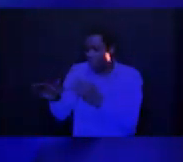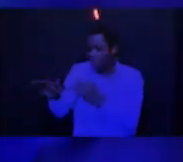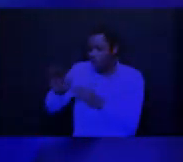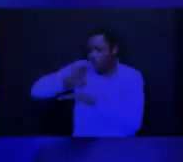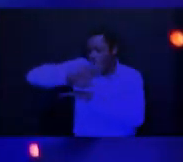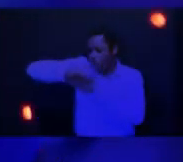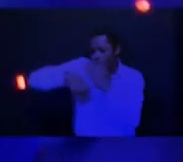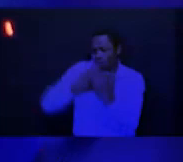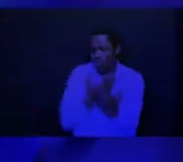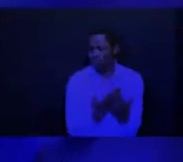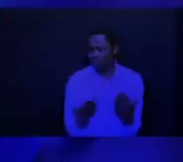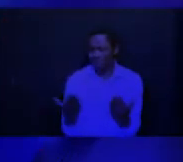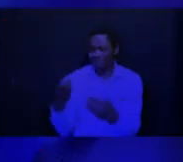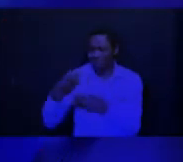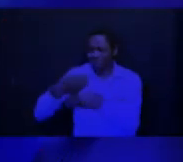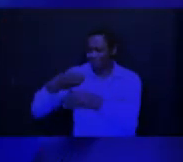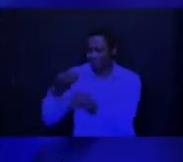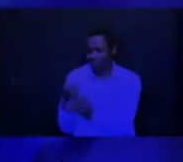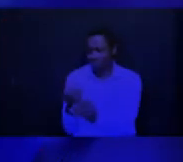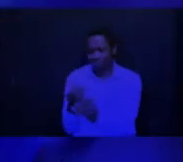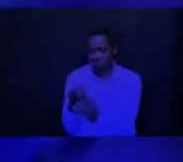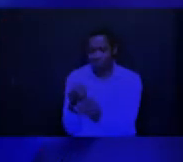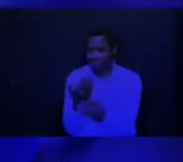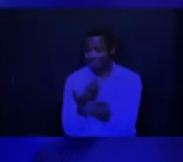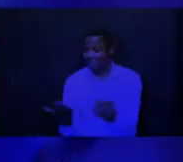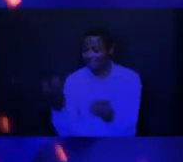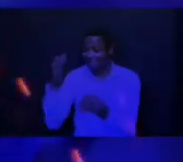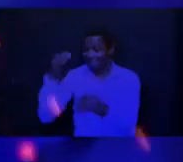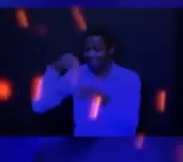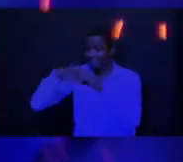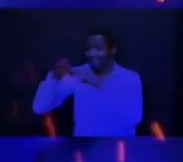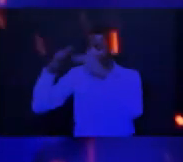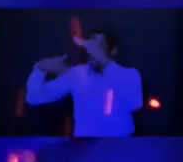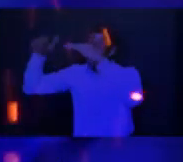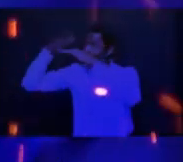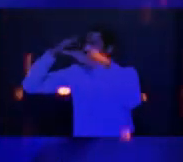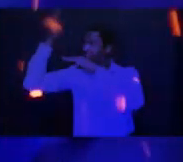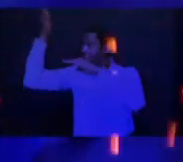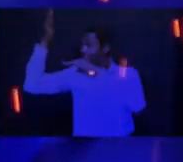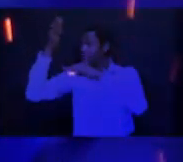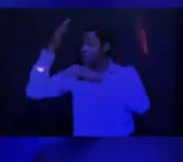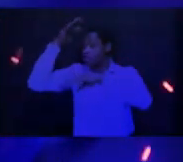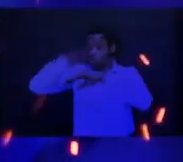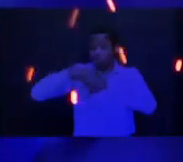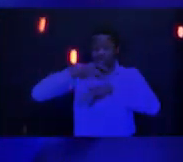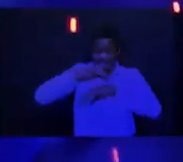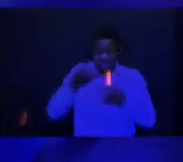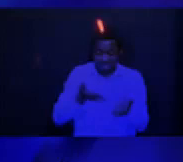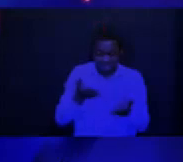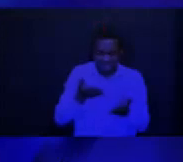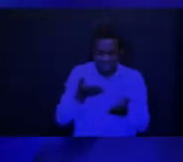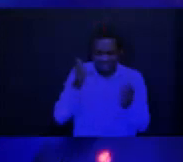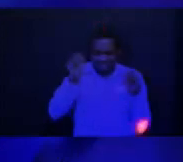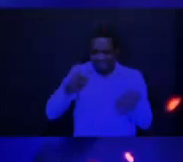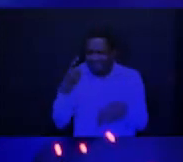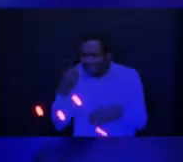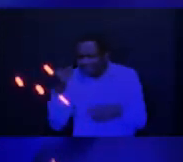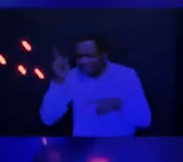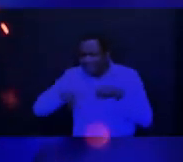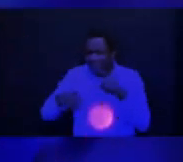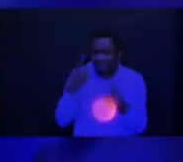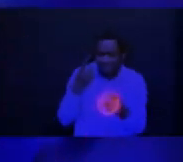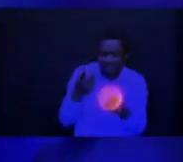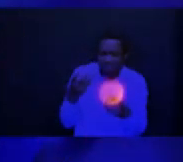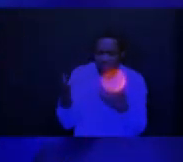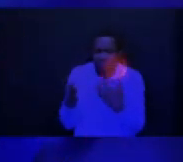were created. Things in heaven and on earth, visible and invisible. Whether thrones or powers